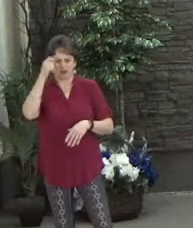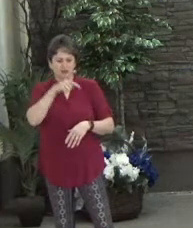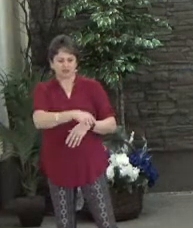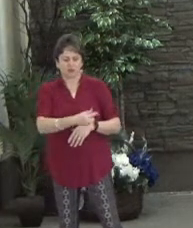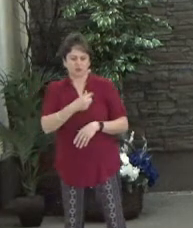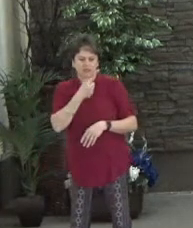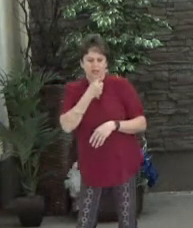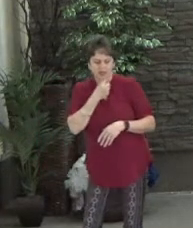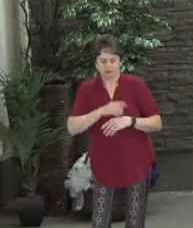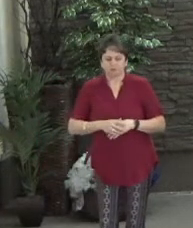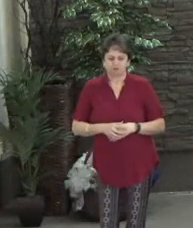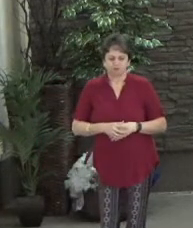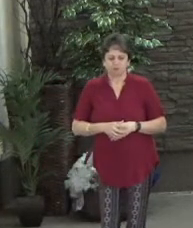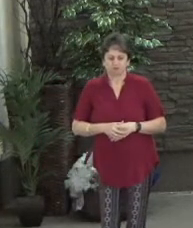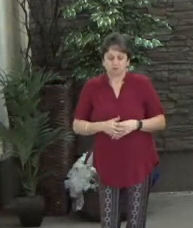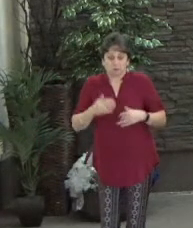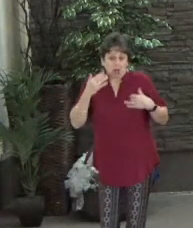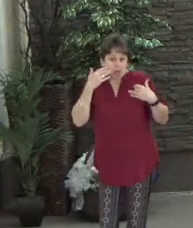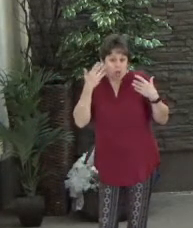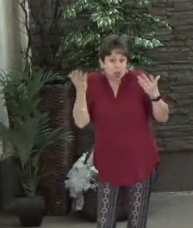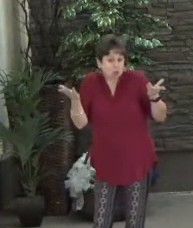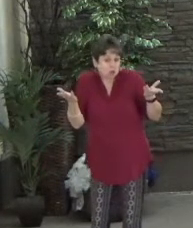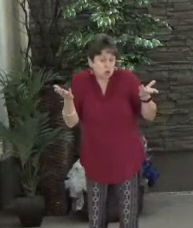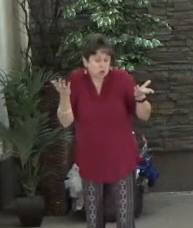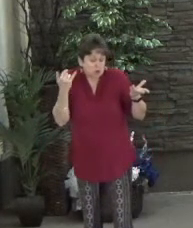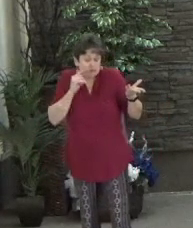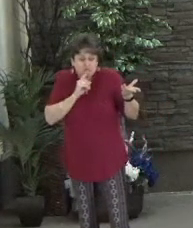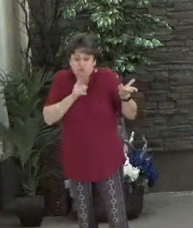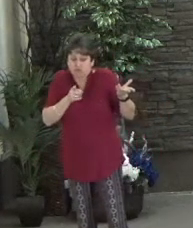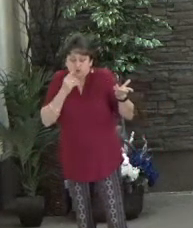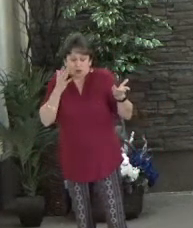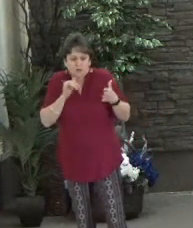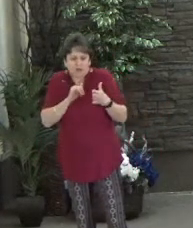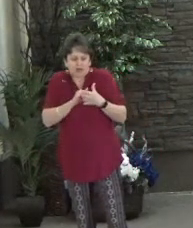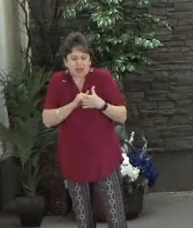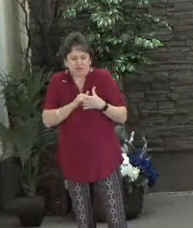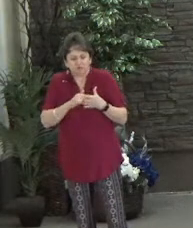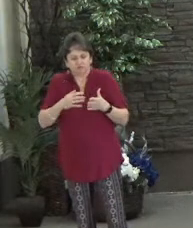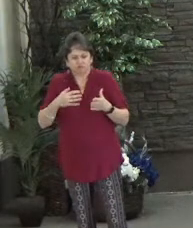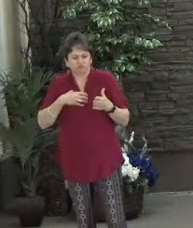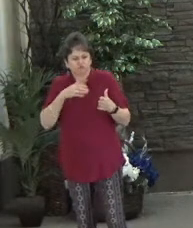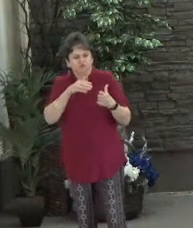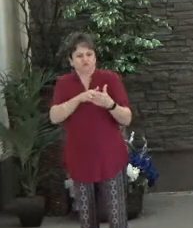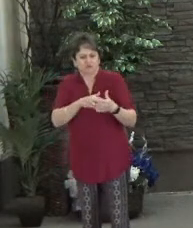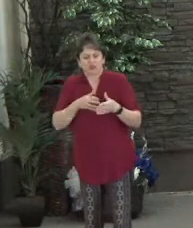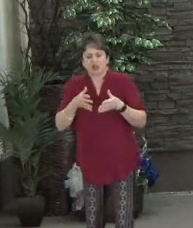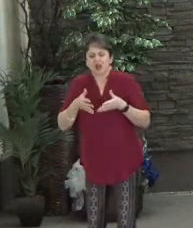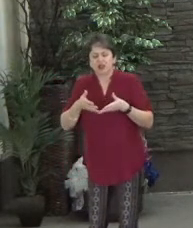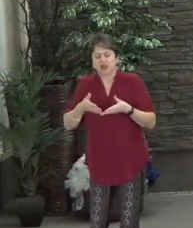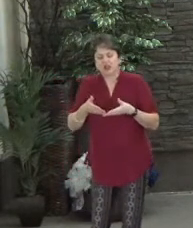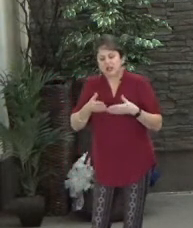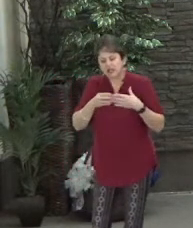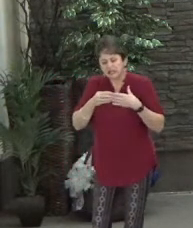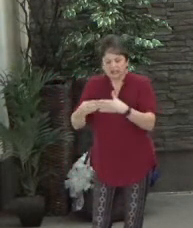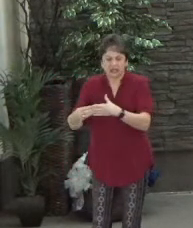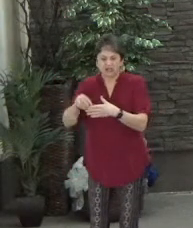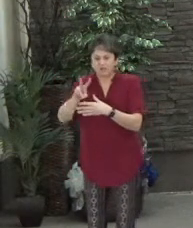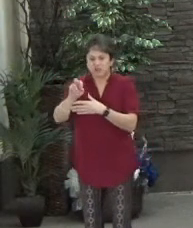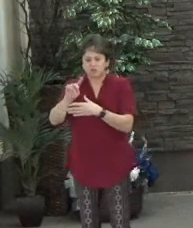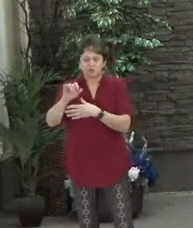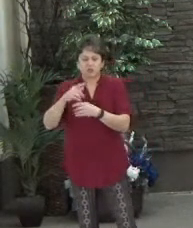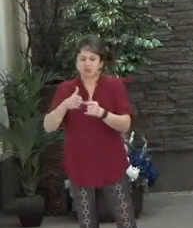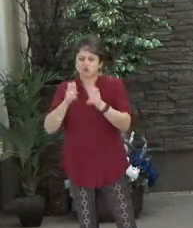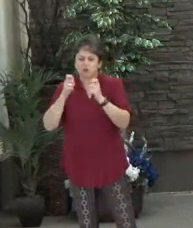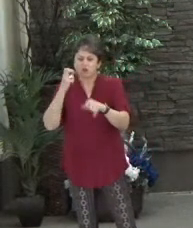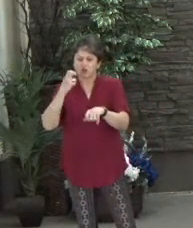gay. Now, I don't know if that's true or not, but that allegation led Vanderbilt to take a very swift and very hard